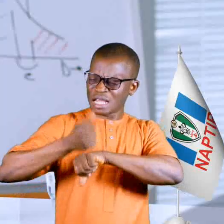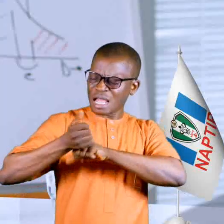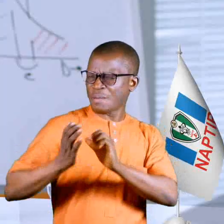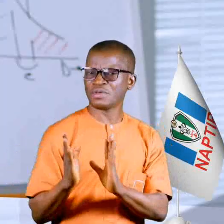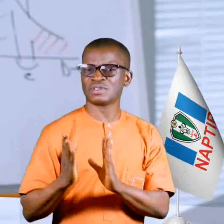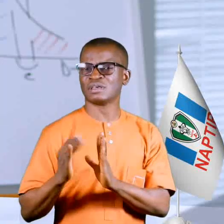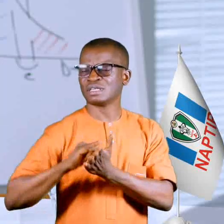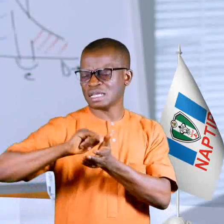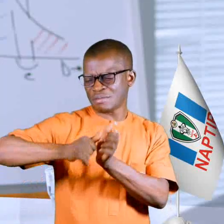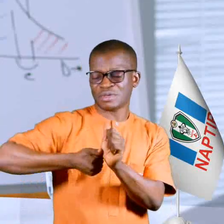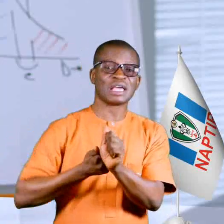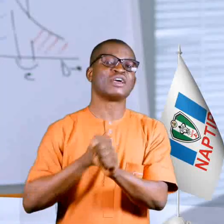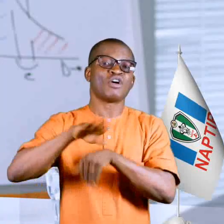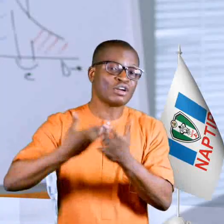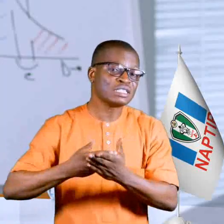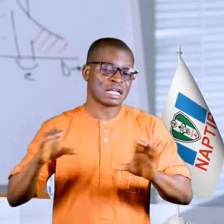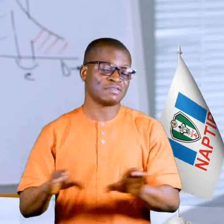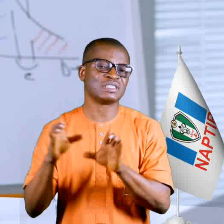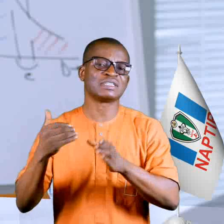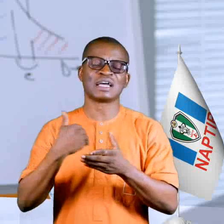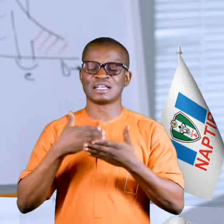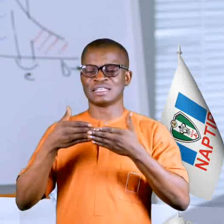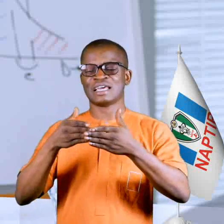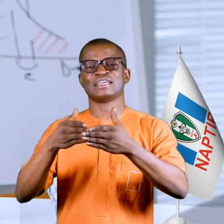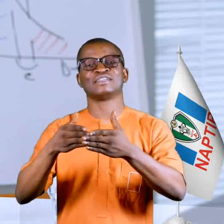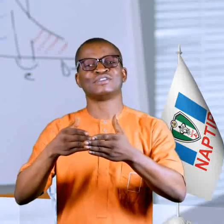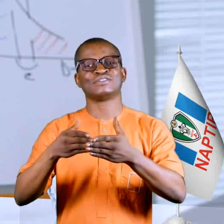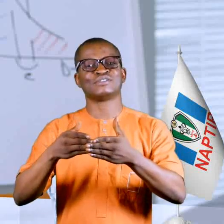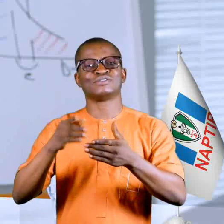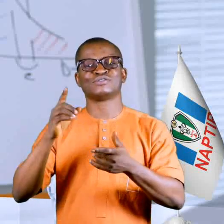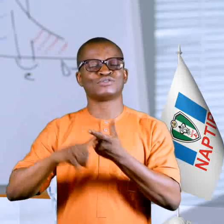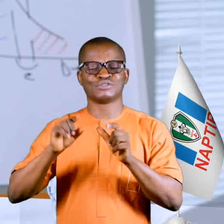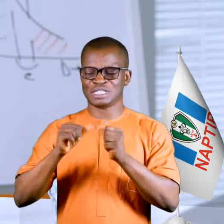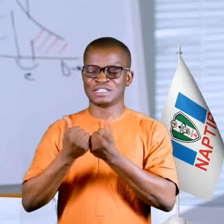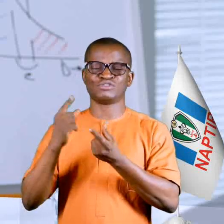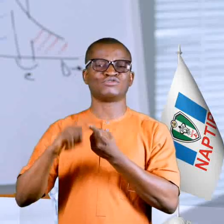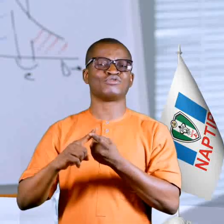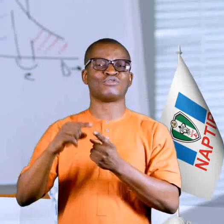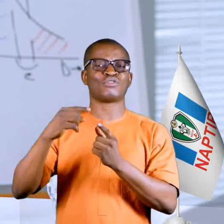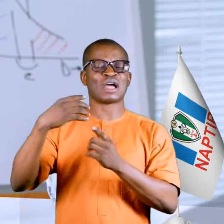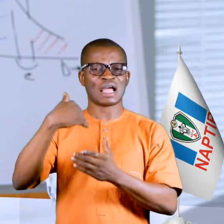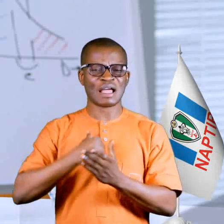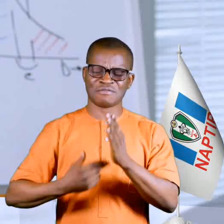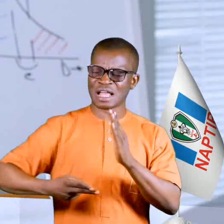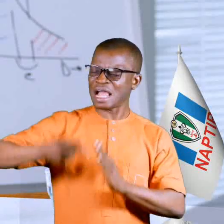two activities has resulted in the agency recording the highest number of convictions since inception